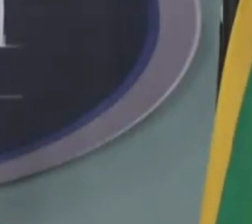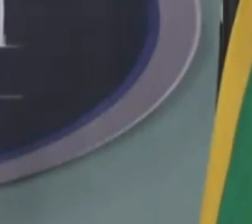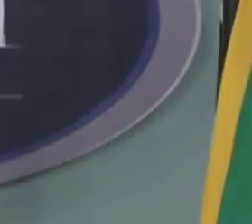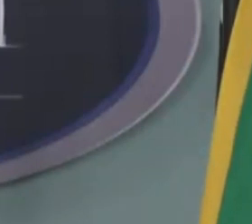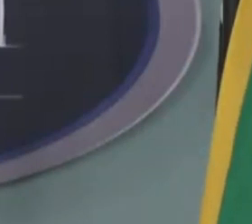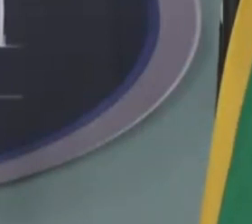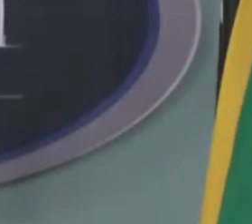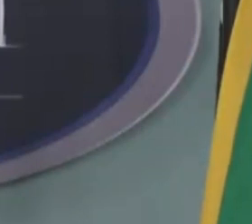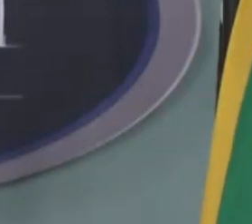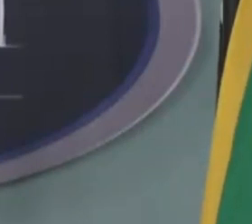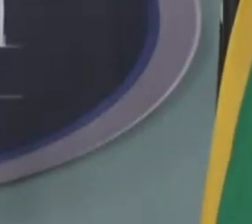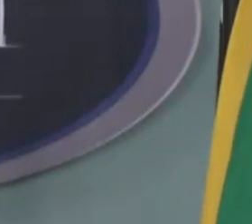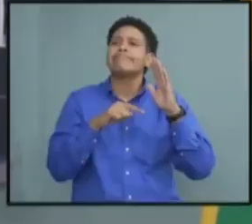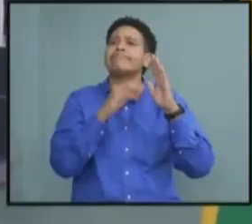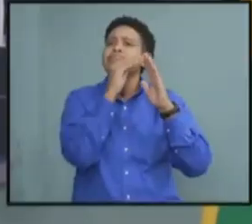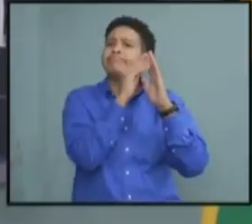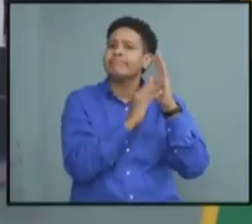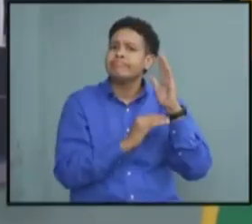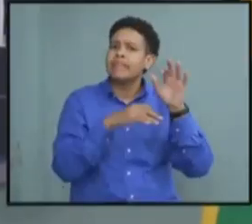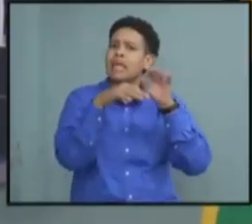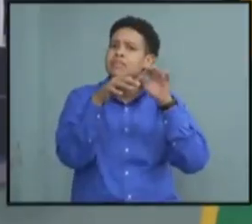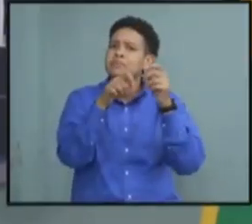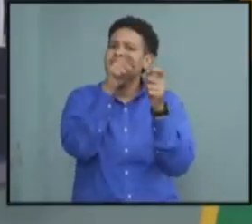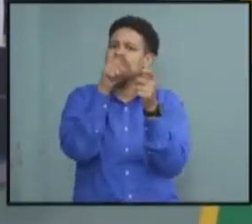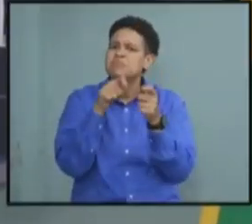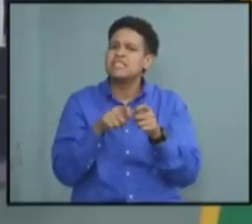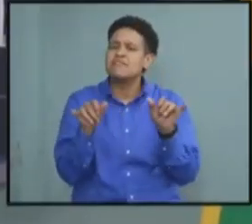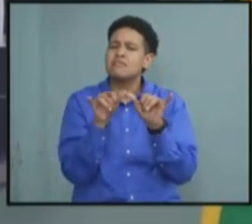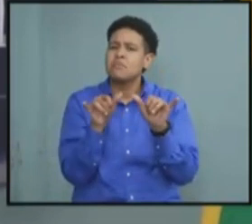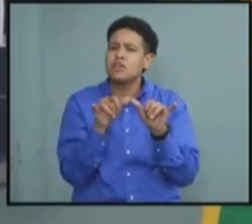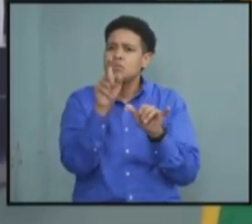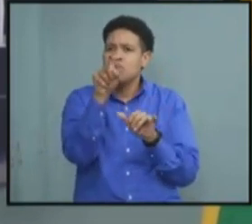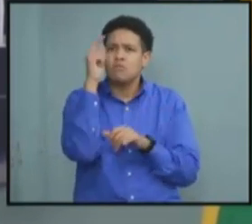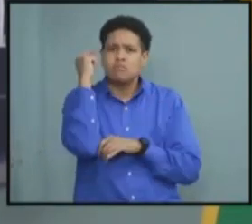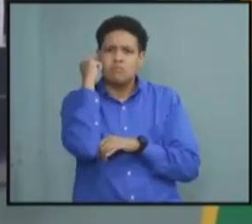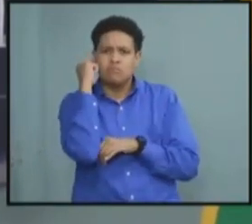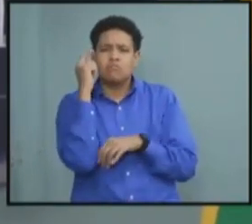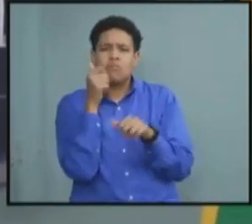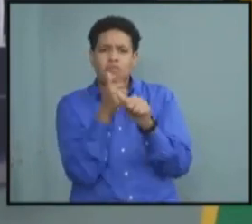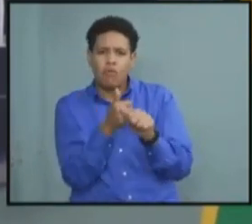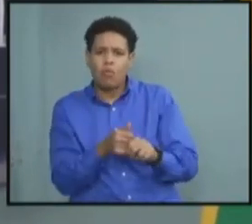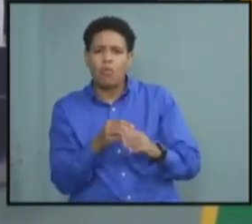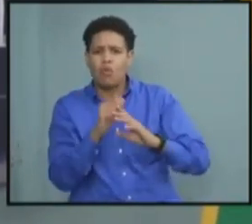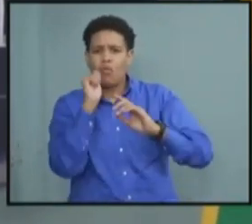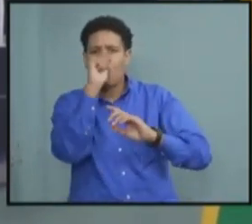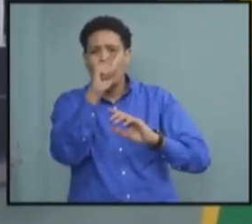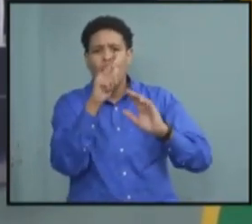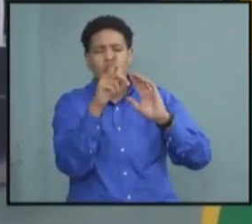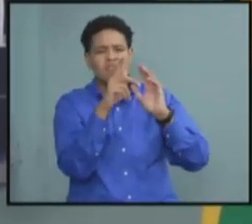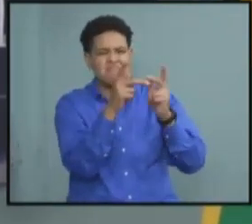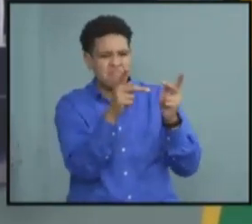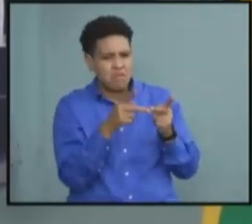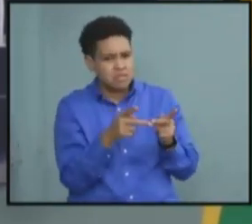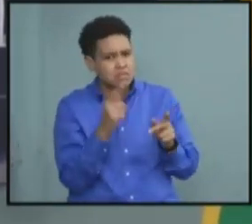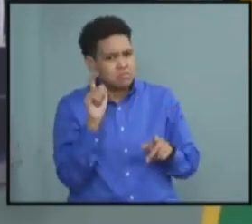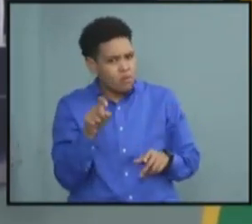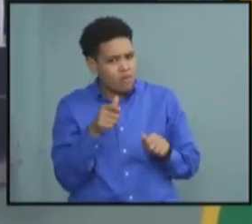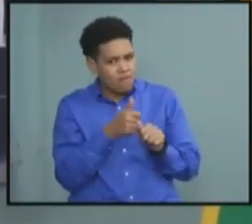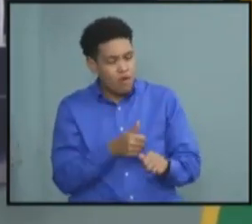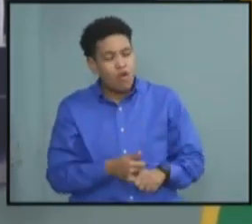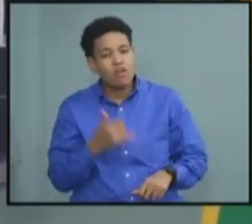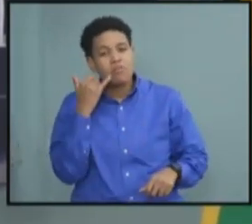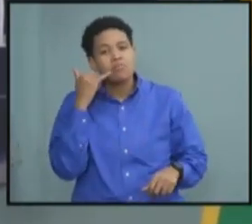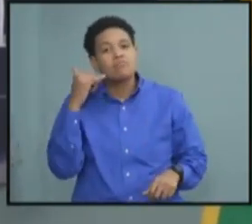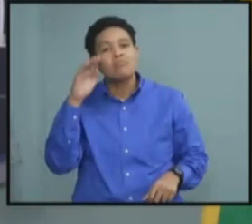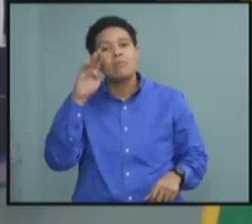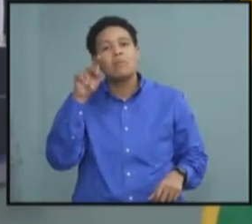the specific measures which must be implemented and adhered to in all facilities of this type: